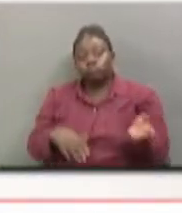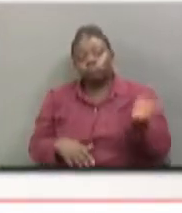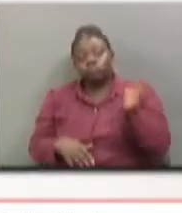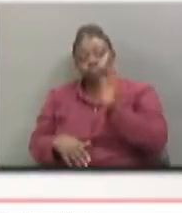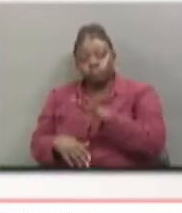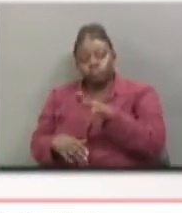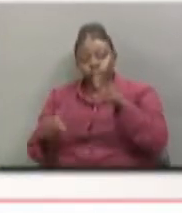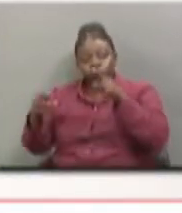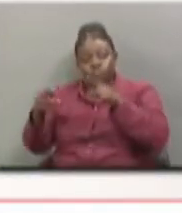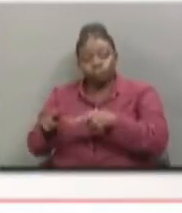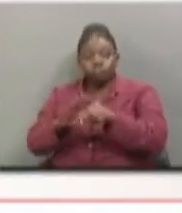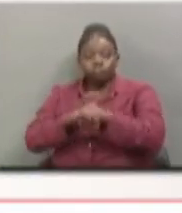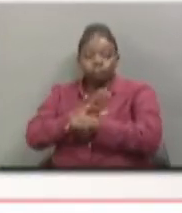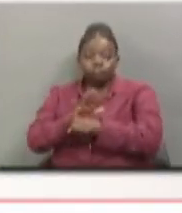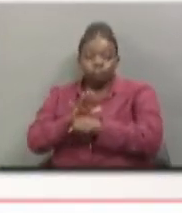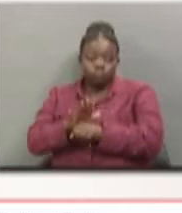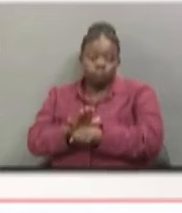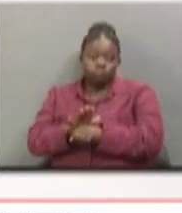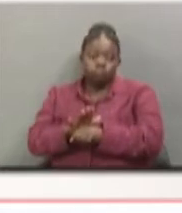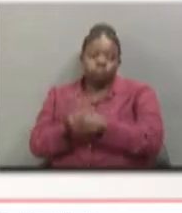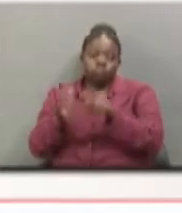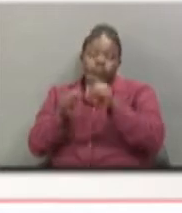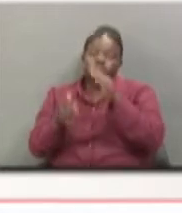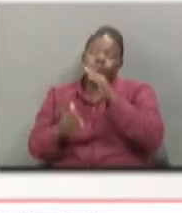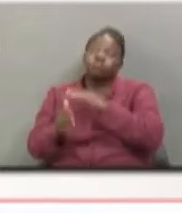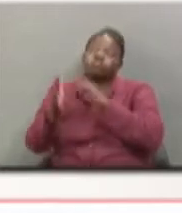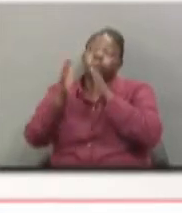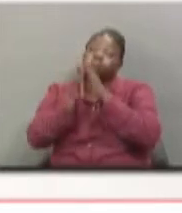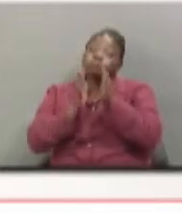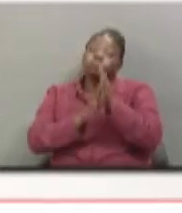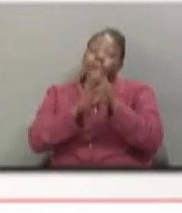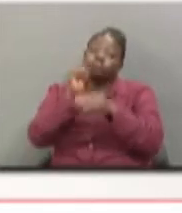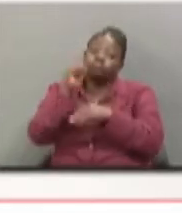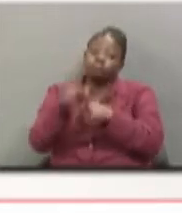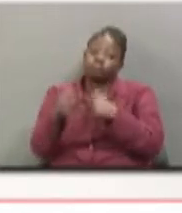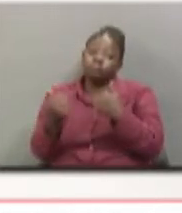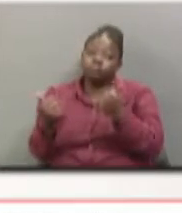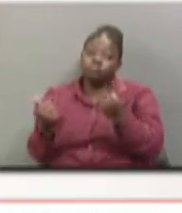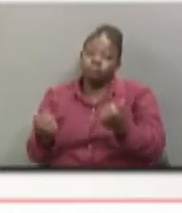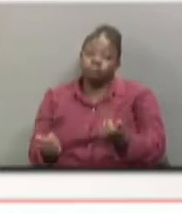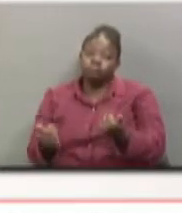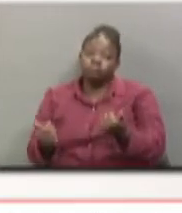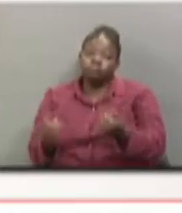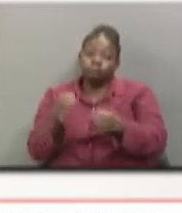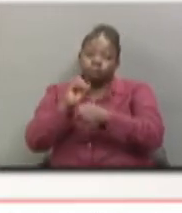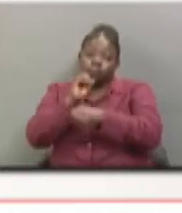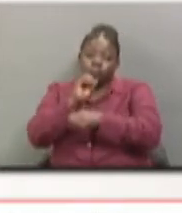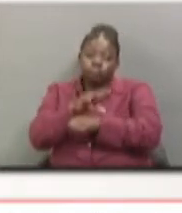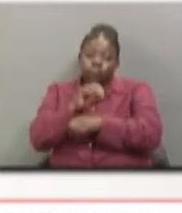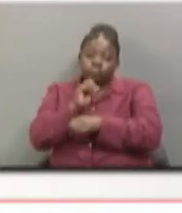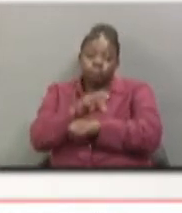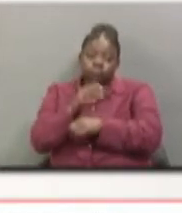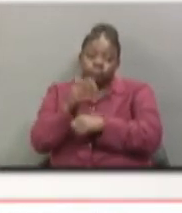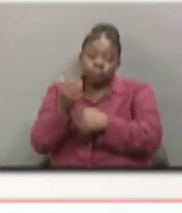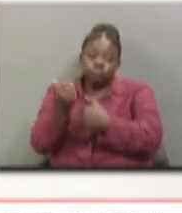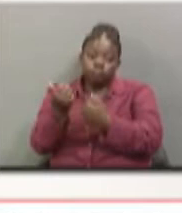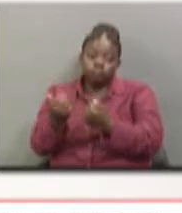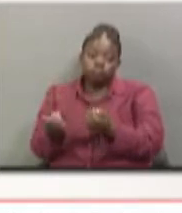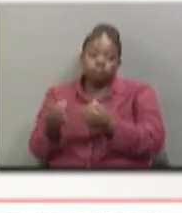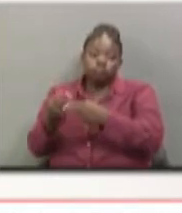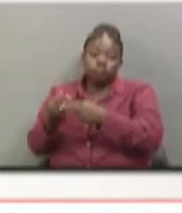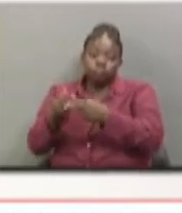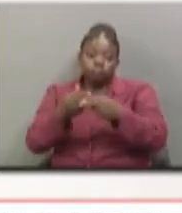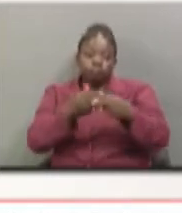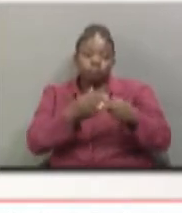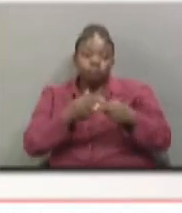bwe gwali ku COVID, naye Katonda yeebazibwa okututuusa kaakano, era ekikubirizibwa nti bannange